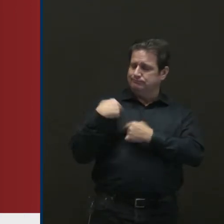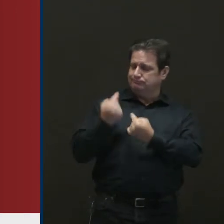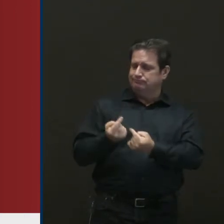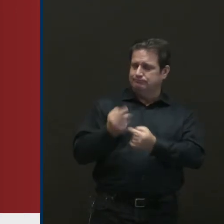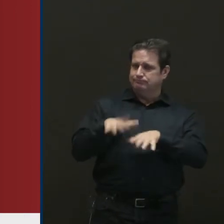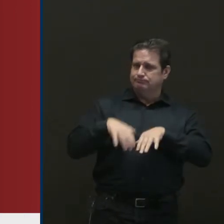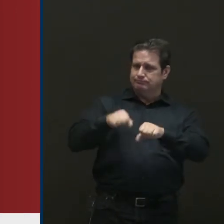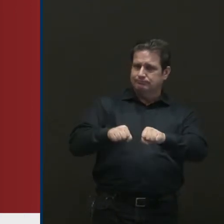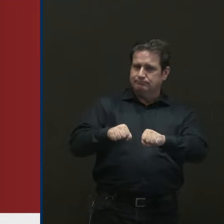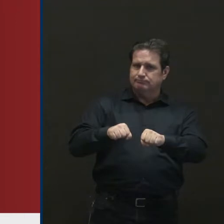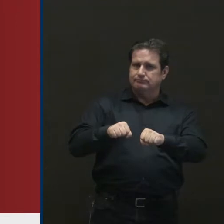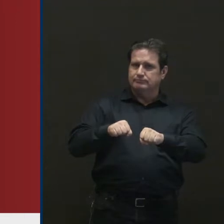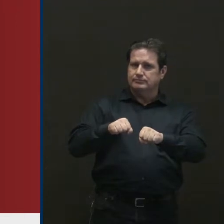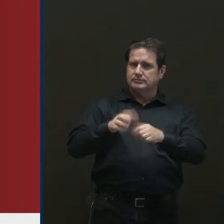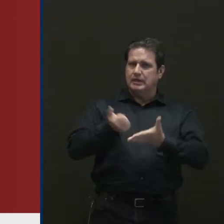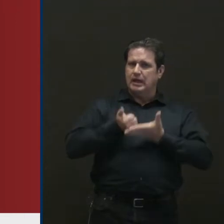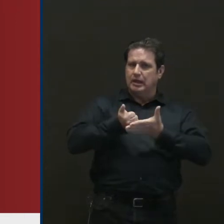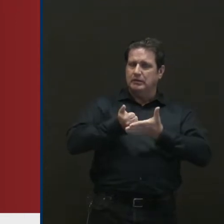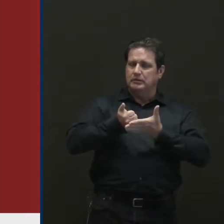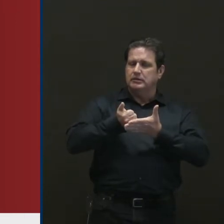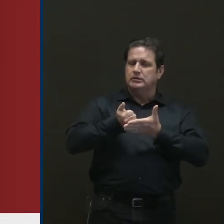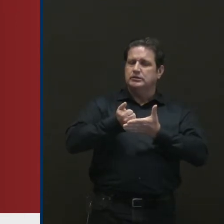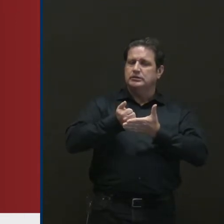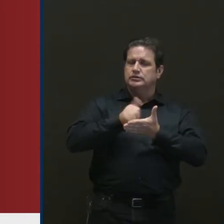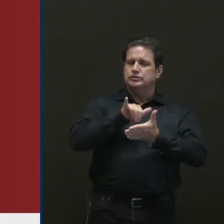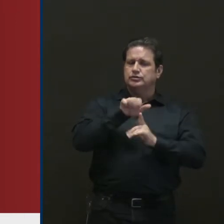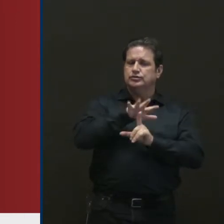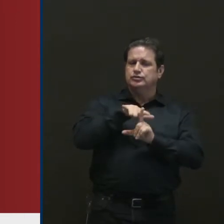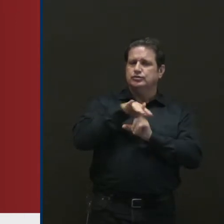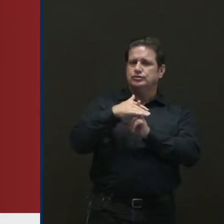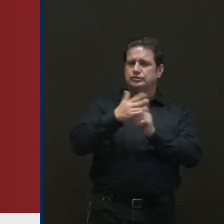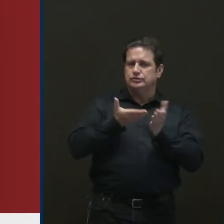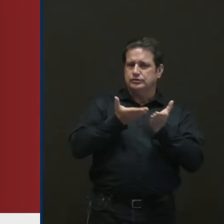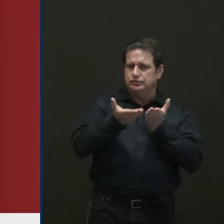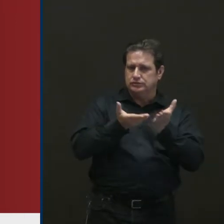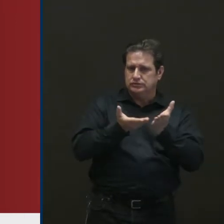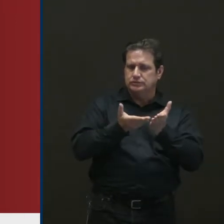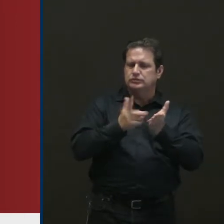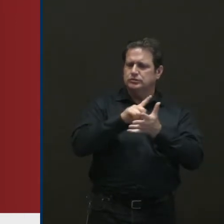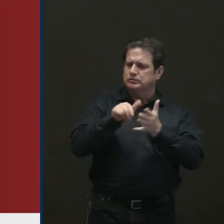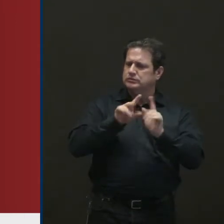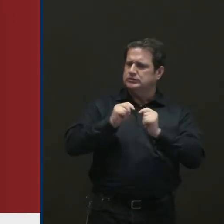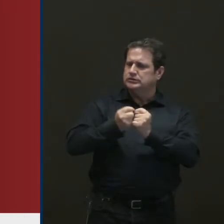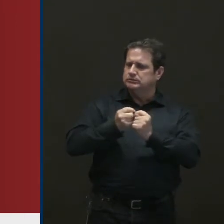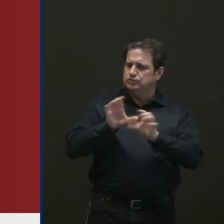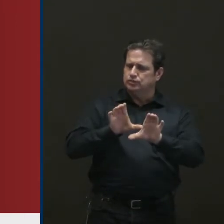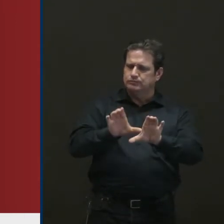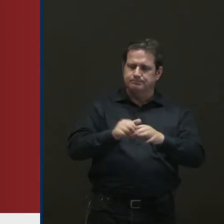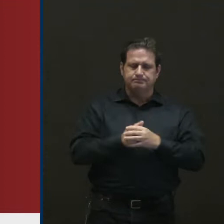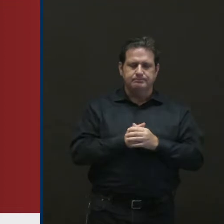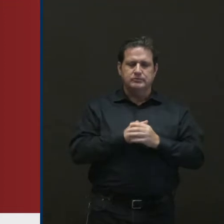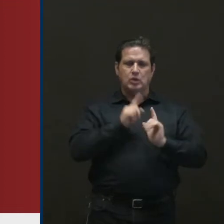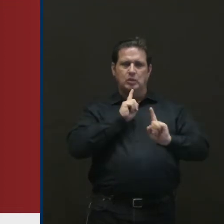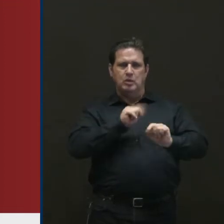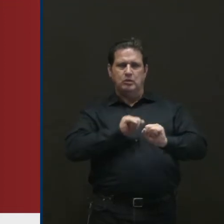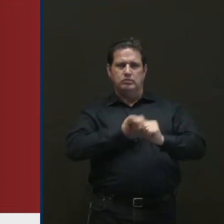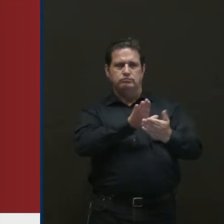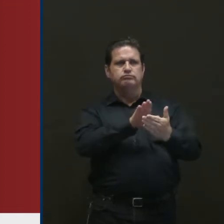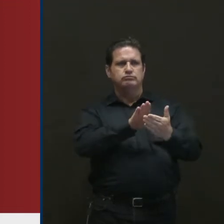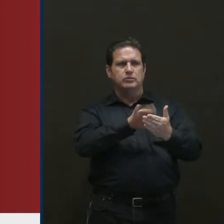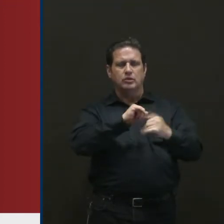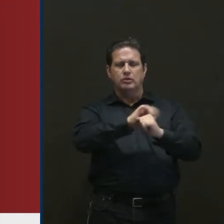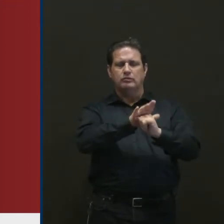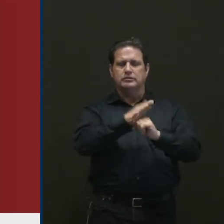over the reins there at Health and Social Services. So many important things that you and your people are doing as we respond to